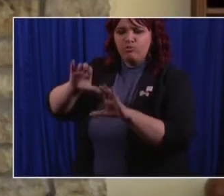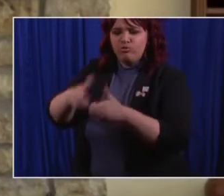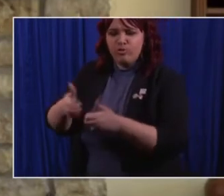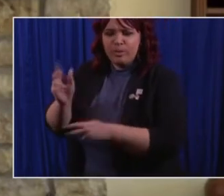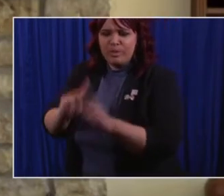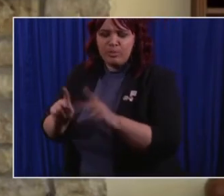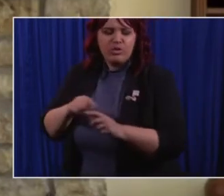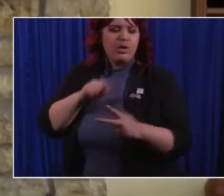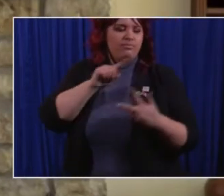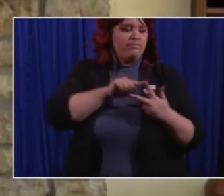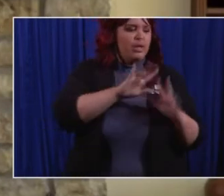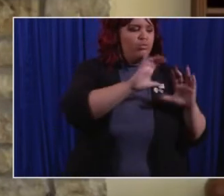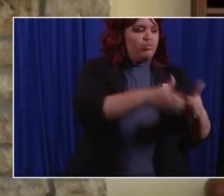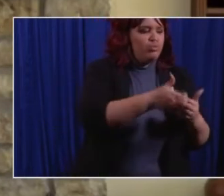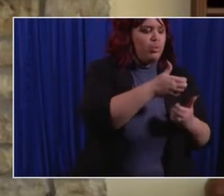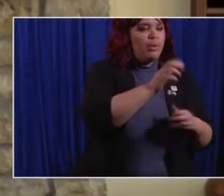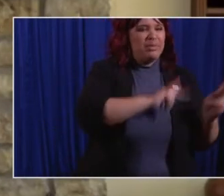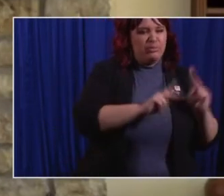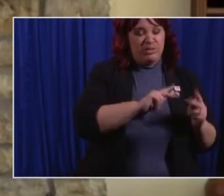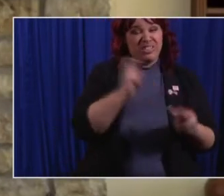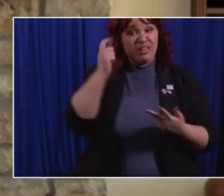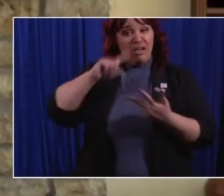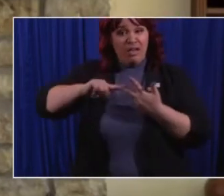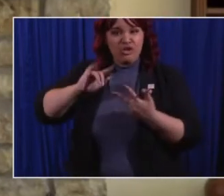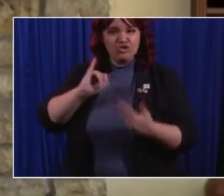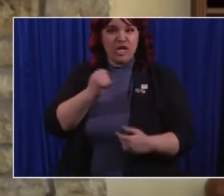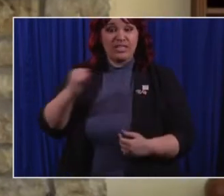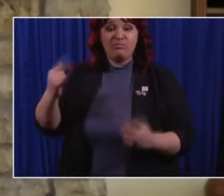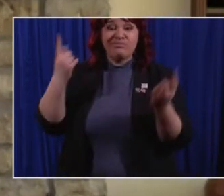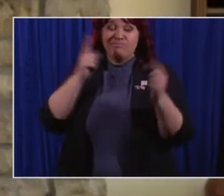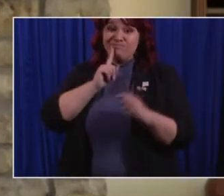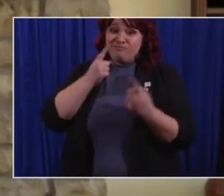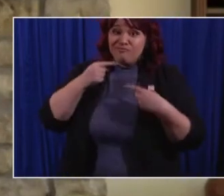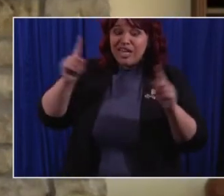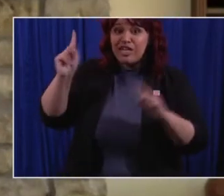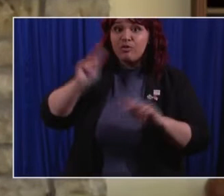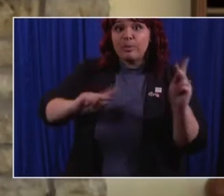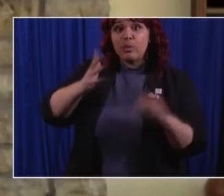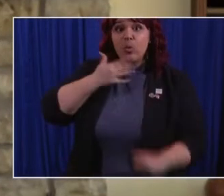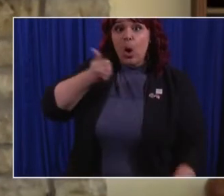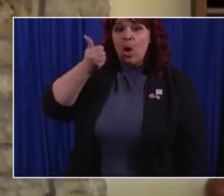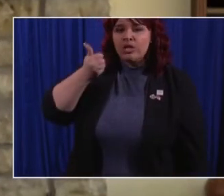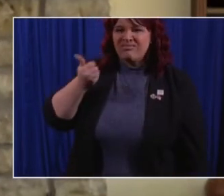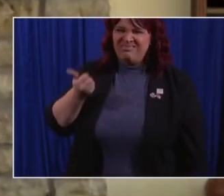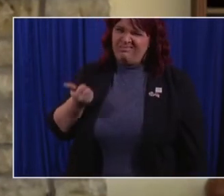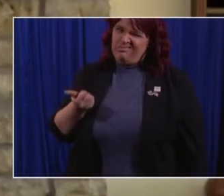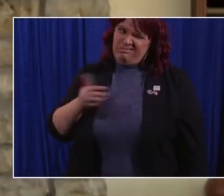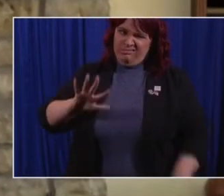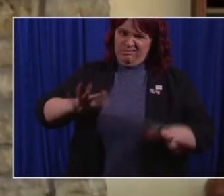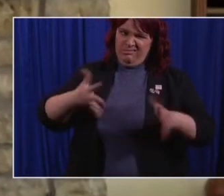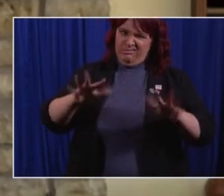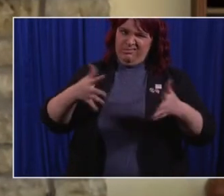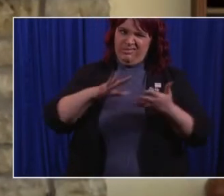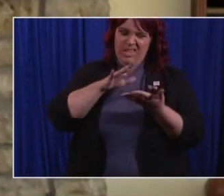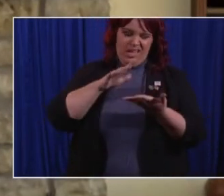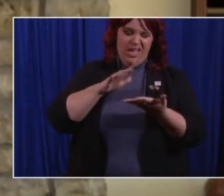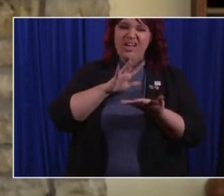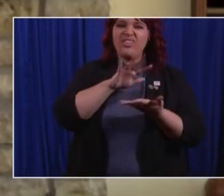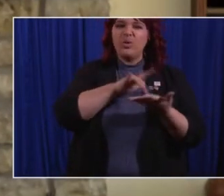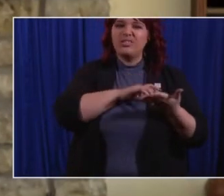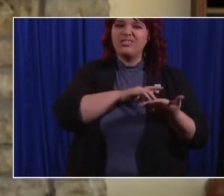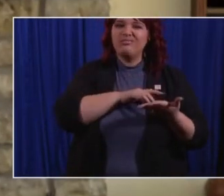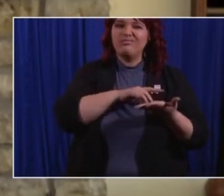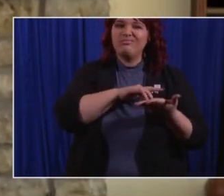effective for older Ohioans, for example? Well, thank you. It's a very good question, and we're looking at